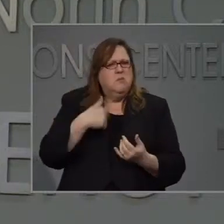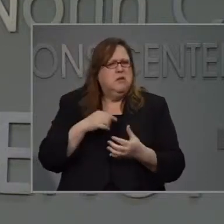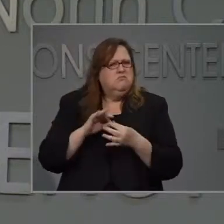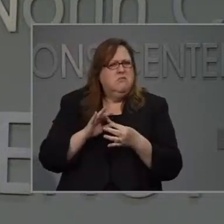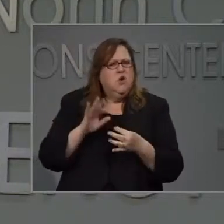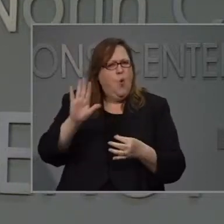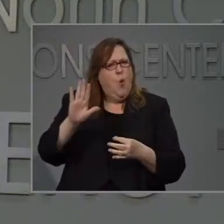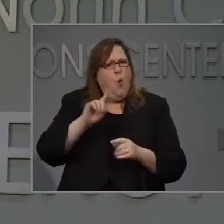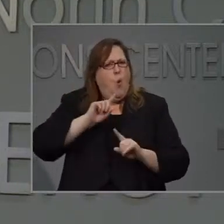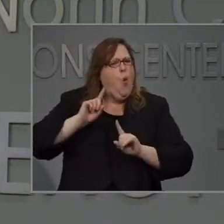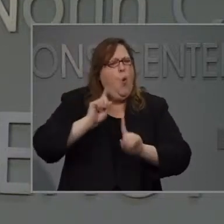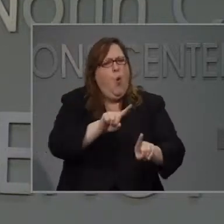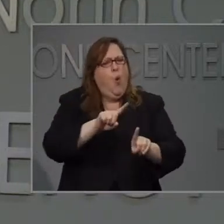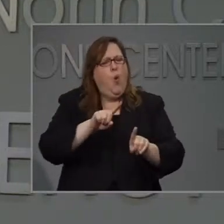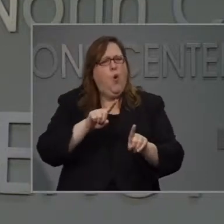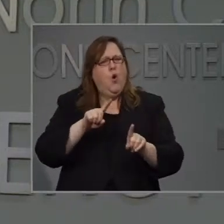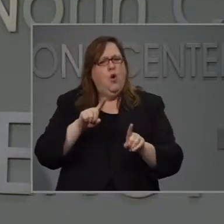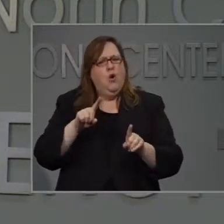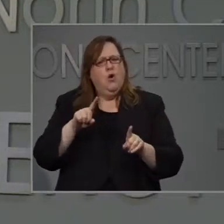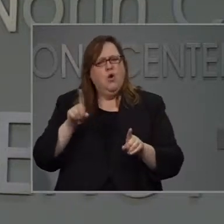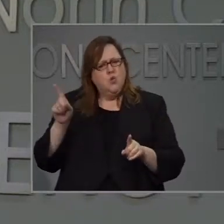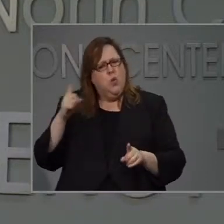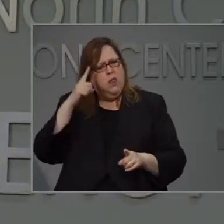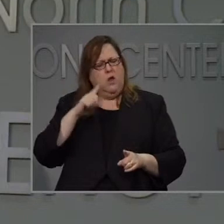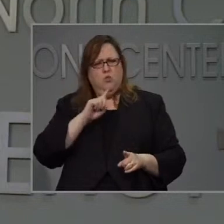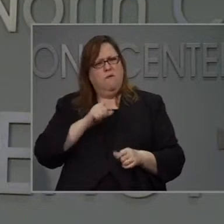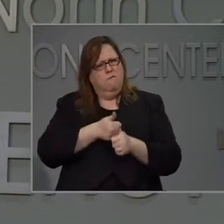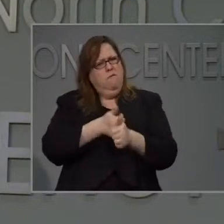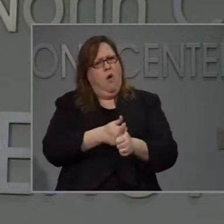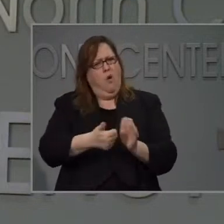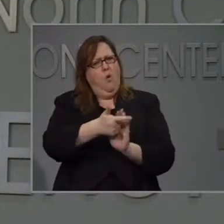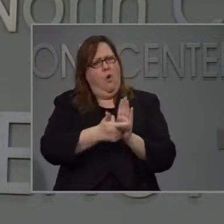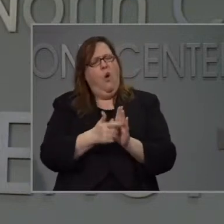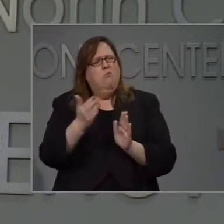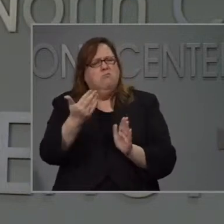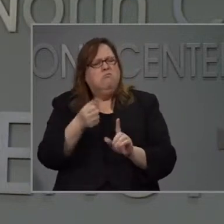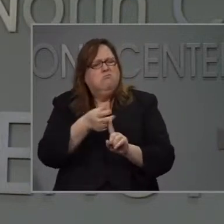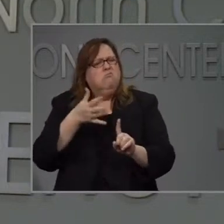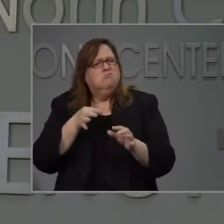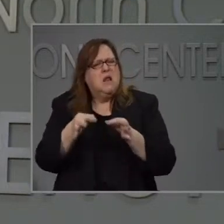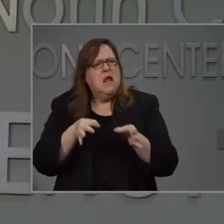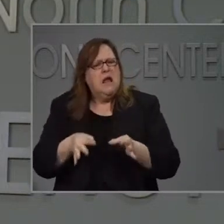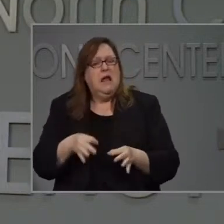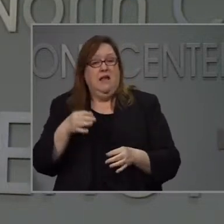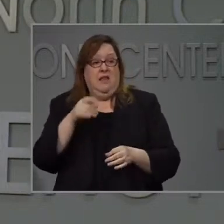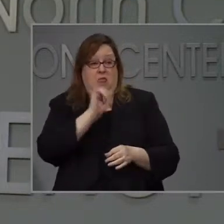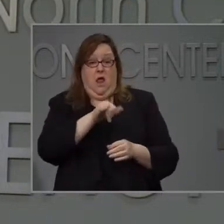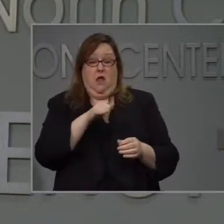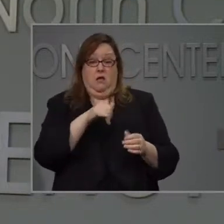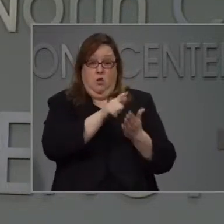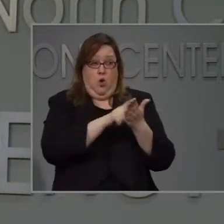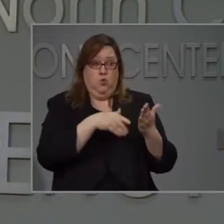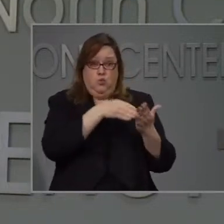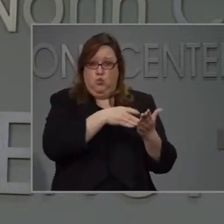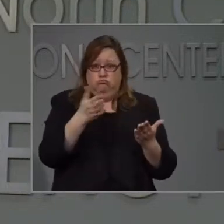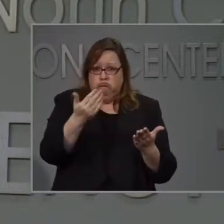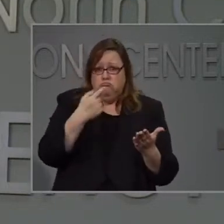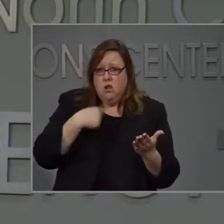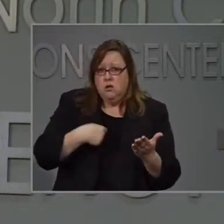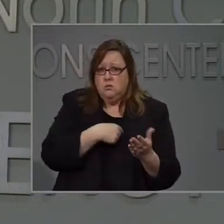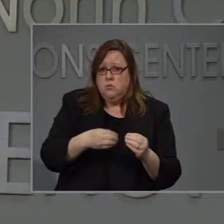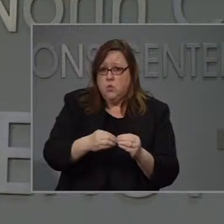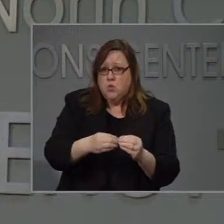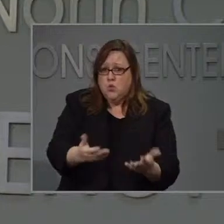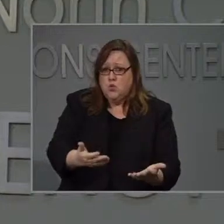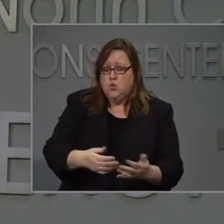you've issued is lawful, and if you can say anything about the lawsuit itself? Well,